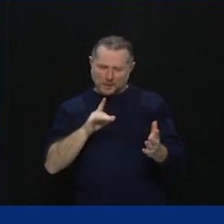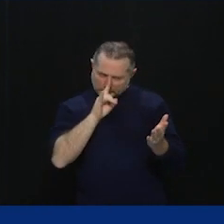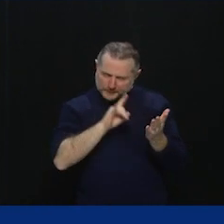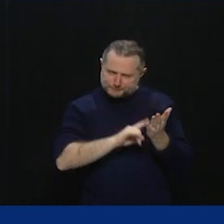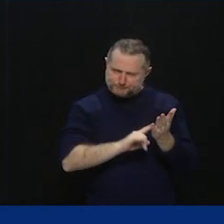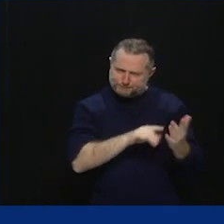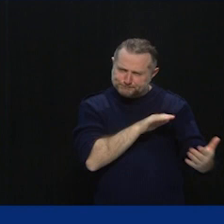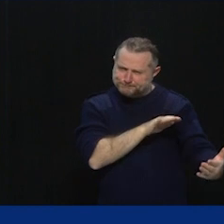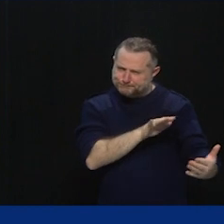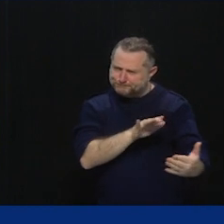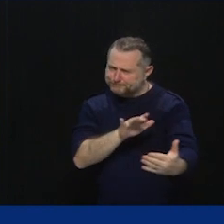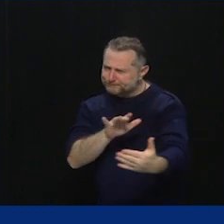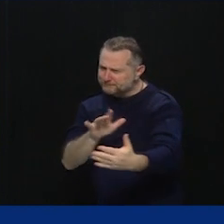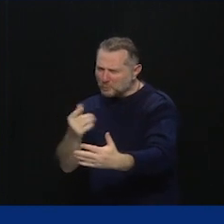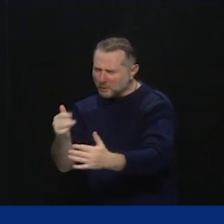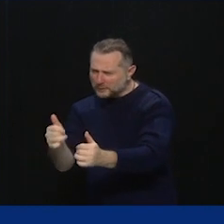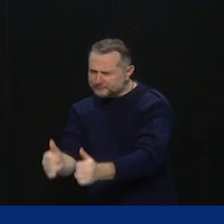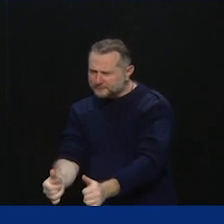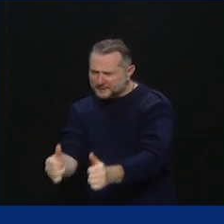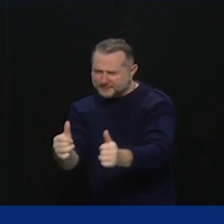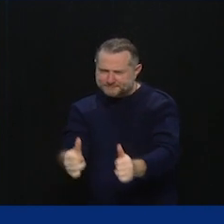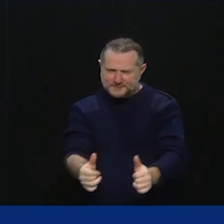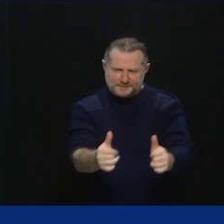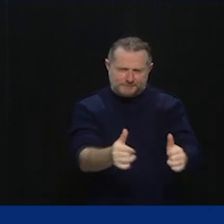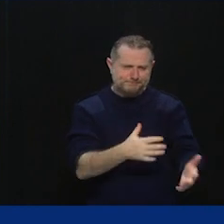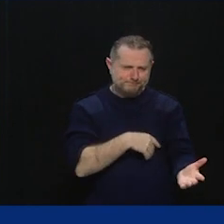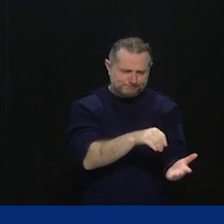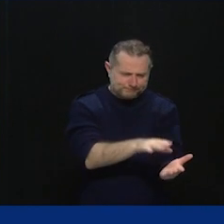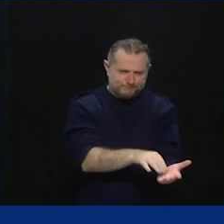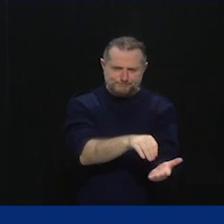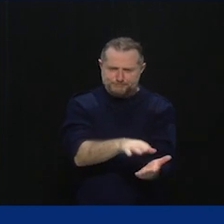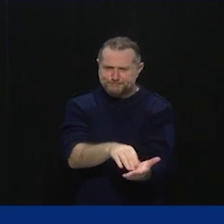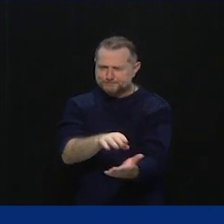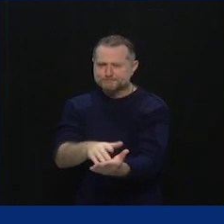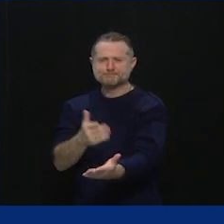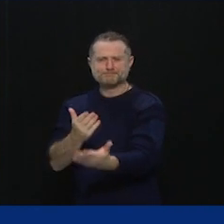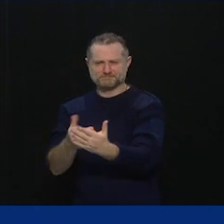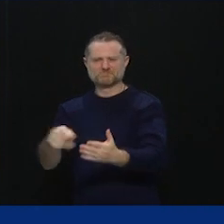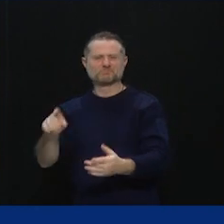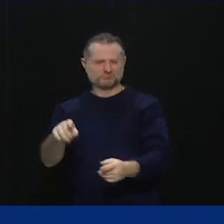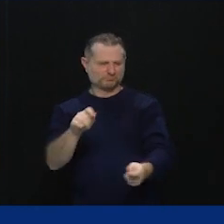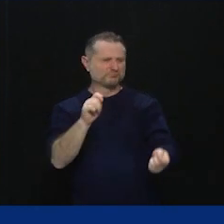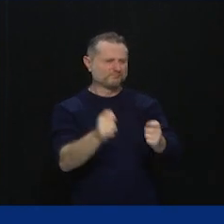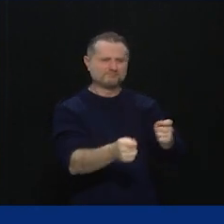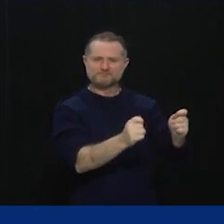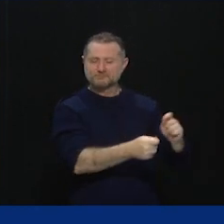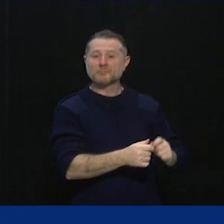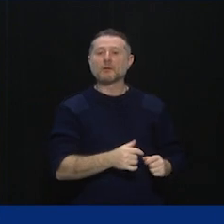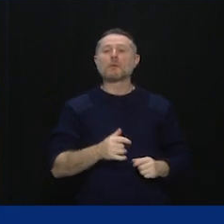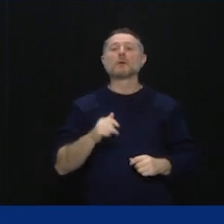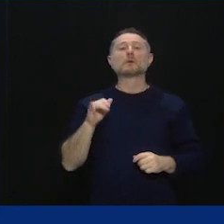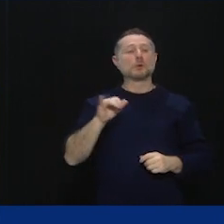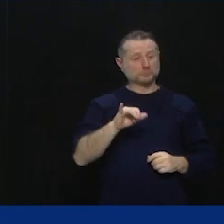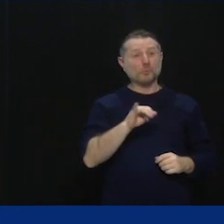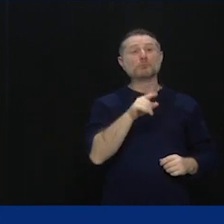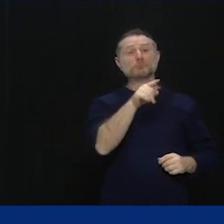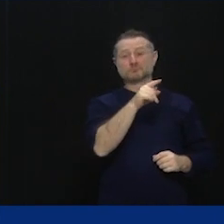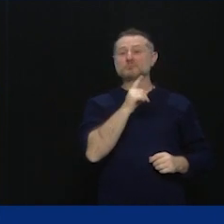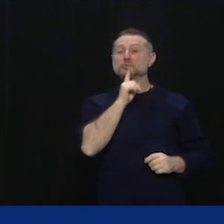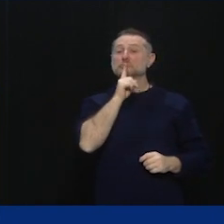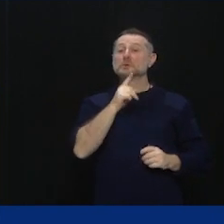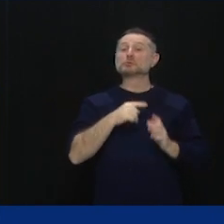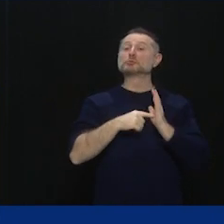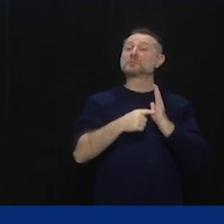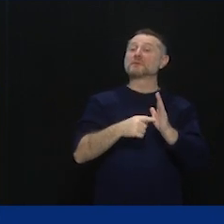to change. And we're also going to form a committee of 18 people that represent this community, meaning the town of Brookhaven, the town of